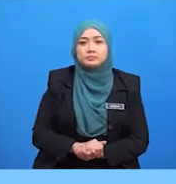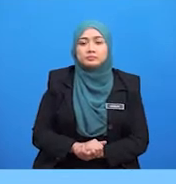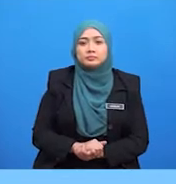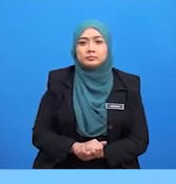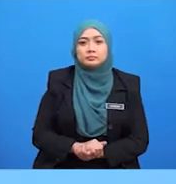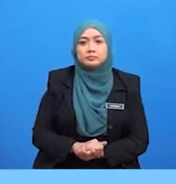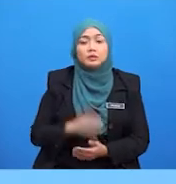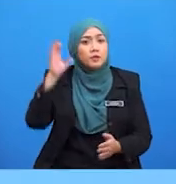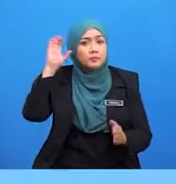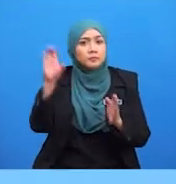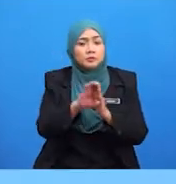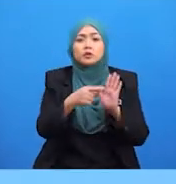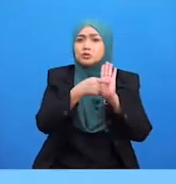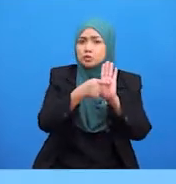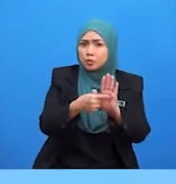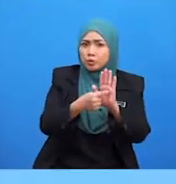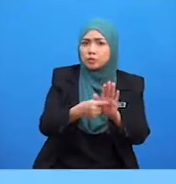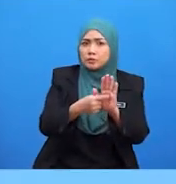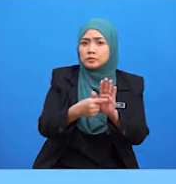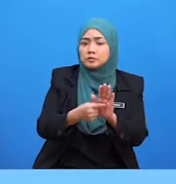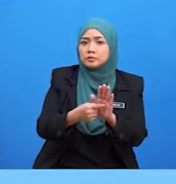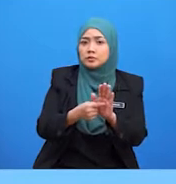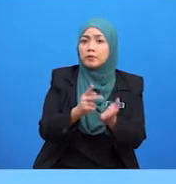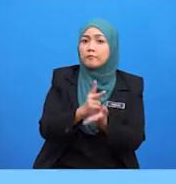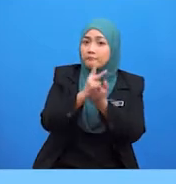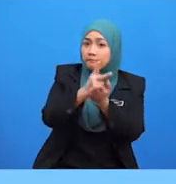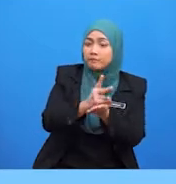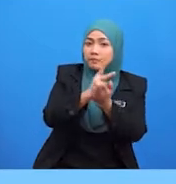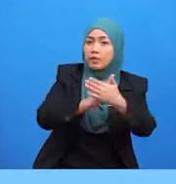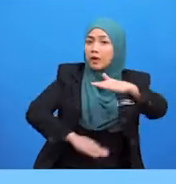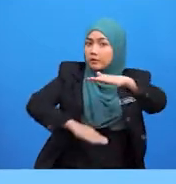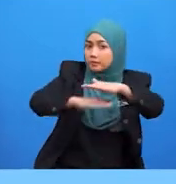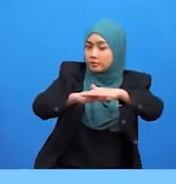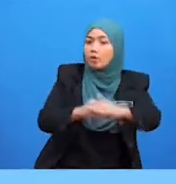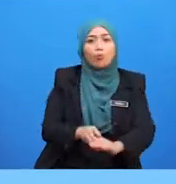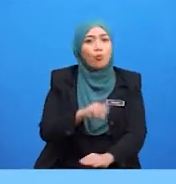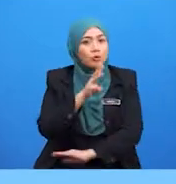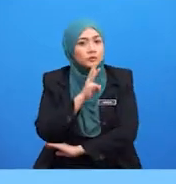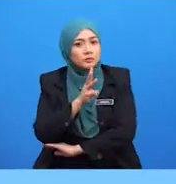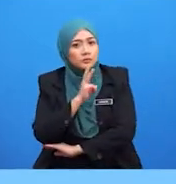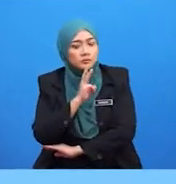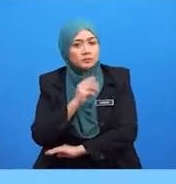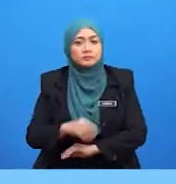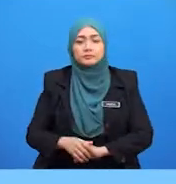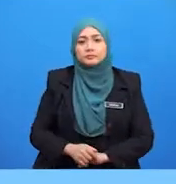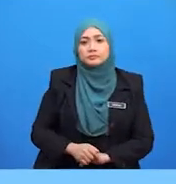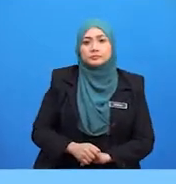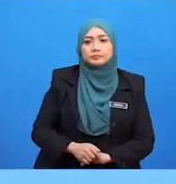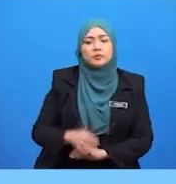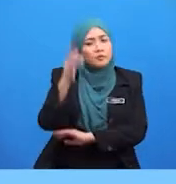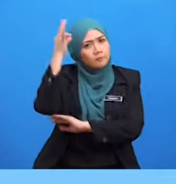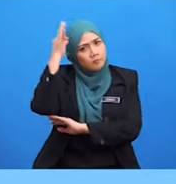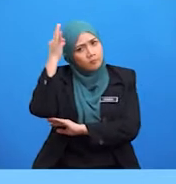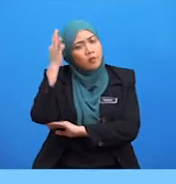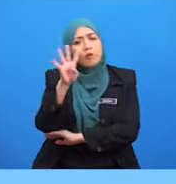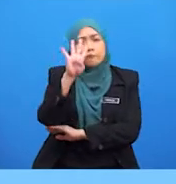This picture shown is a submarine, and it moves underwater. Let's think again